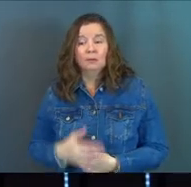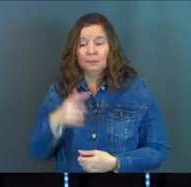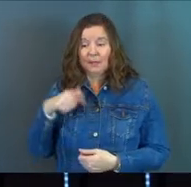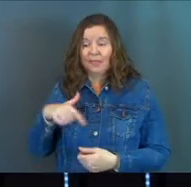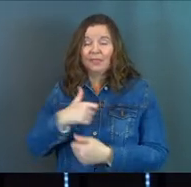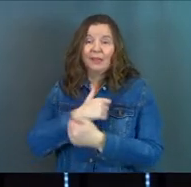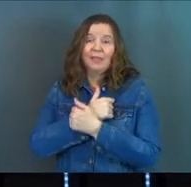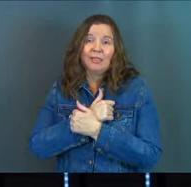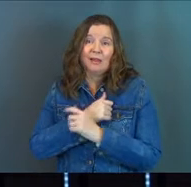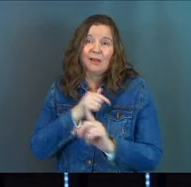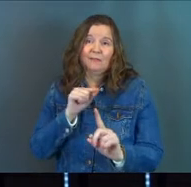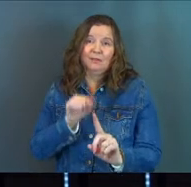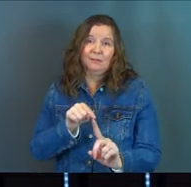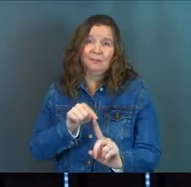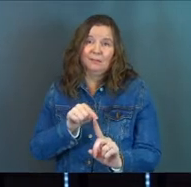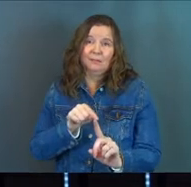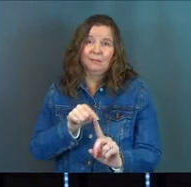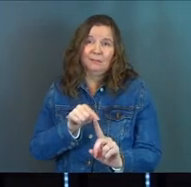Because they love him.